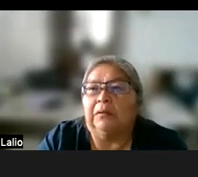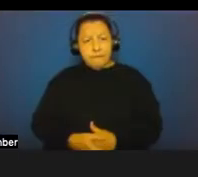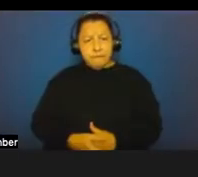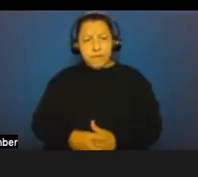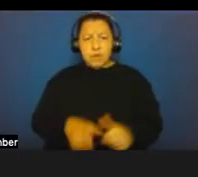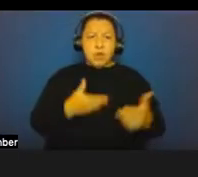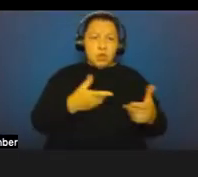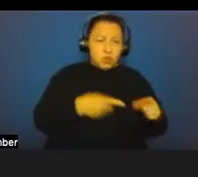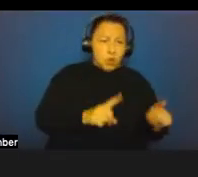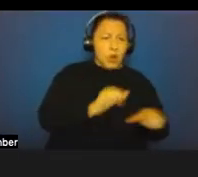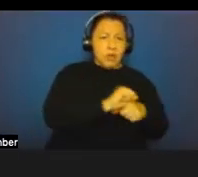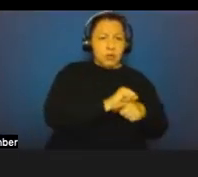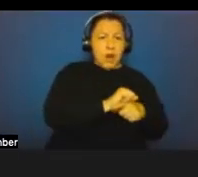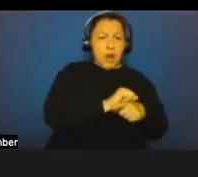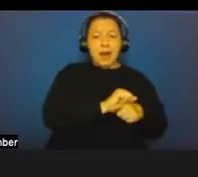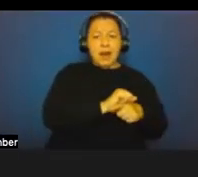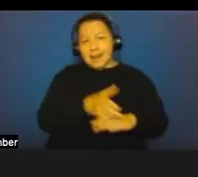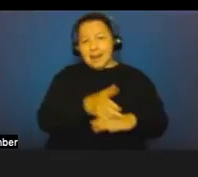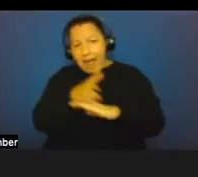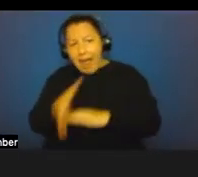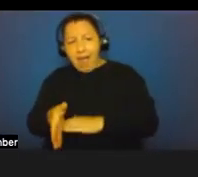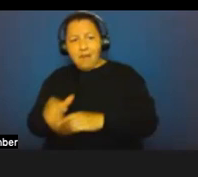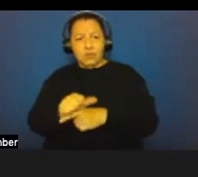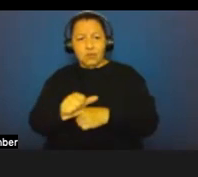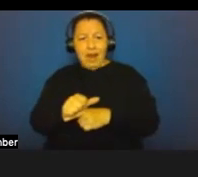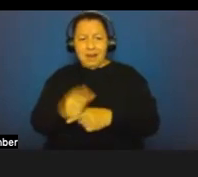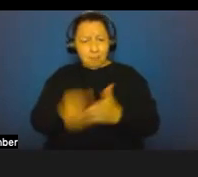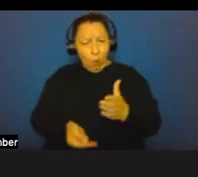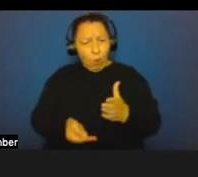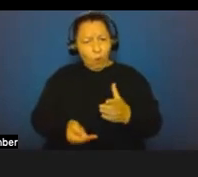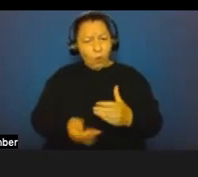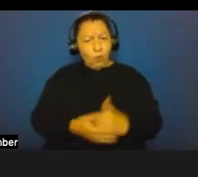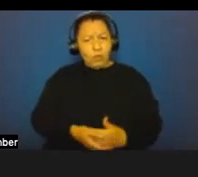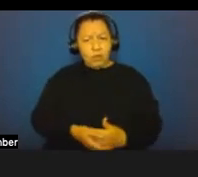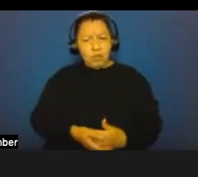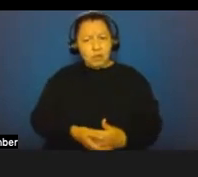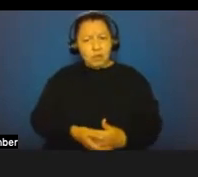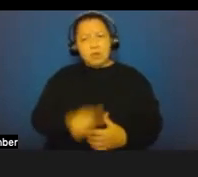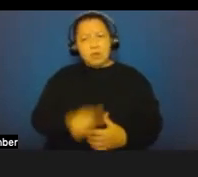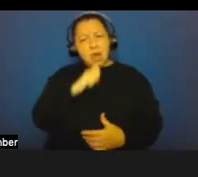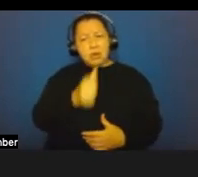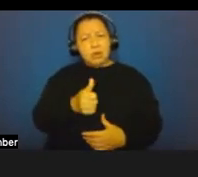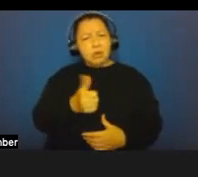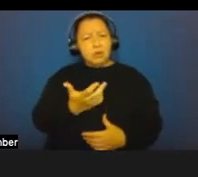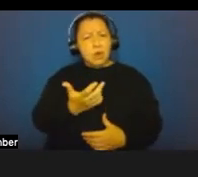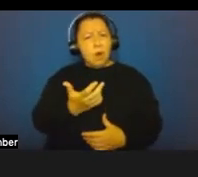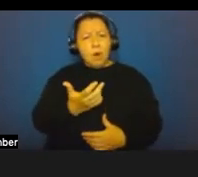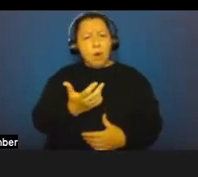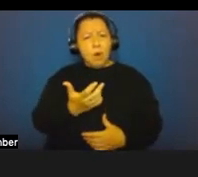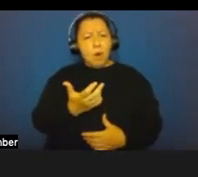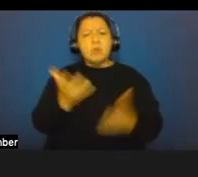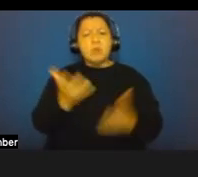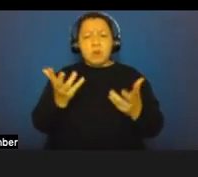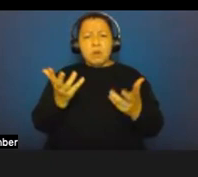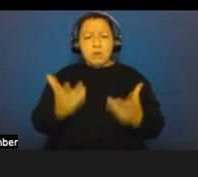the training and also after the training. Don't get off after a 40-hour after